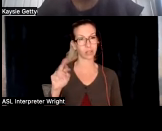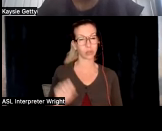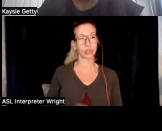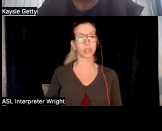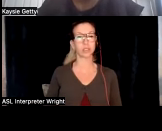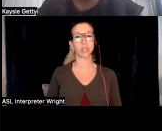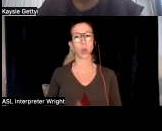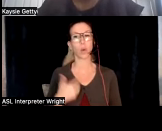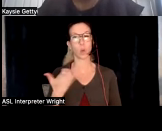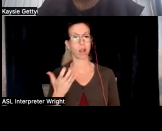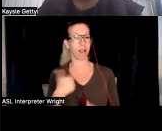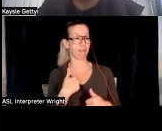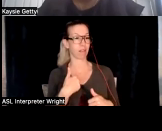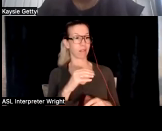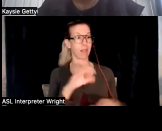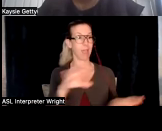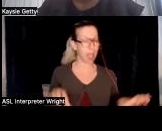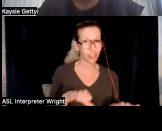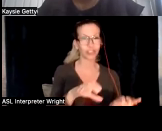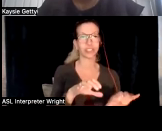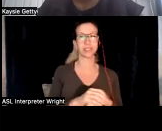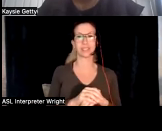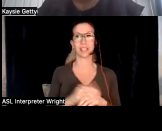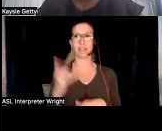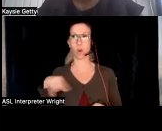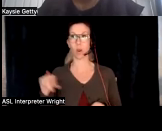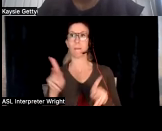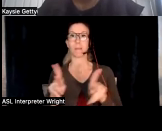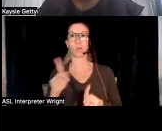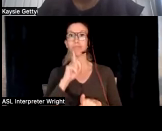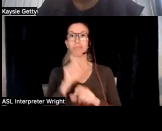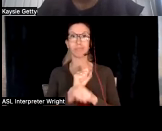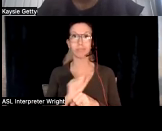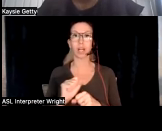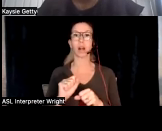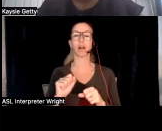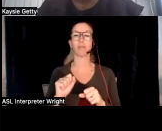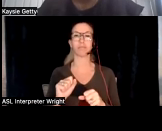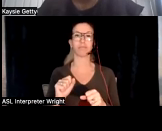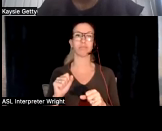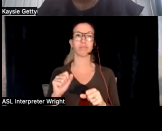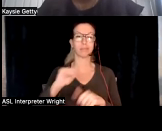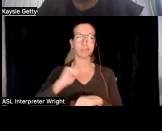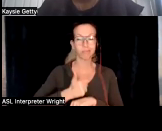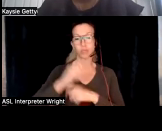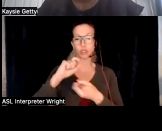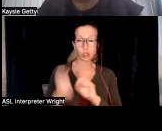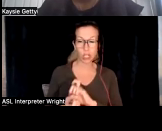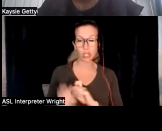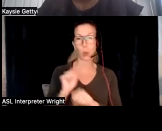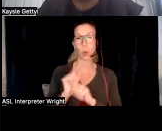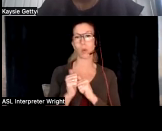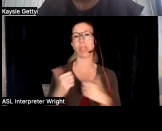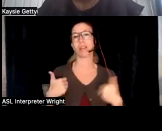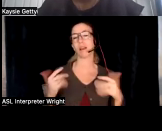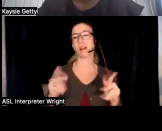seed with the framework, and then we want to get people doing things, making the kind of changes to their work with young people that really is that prioritizing and